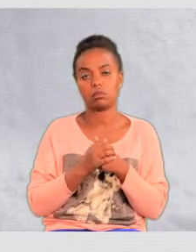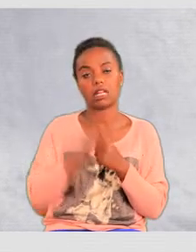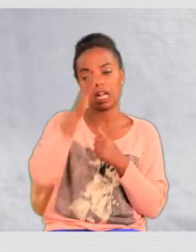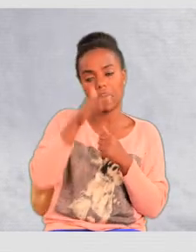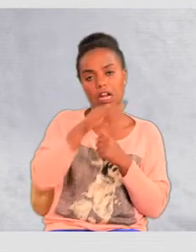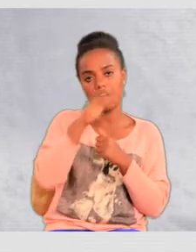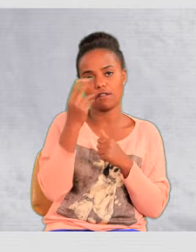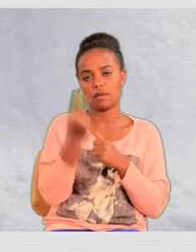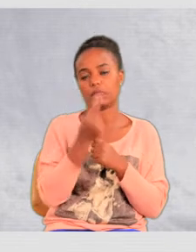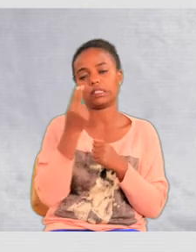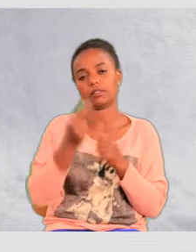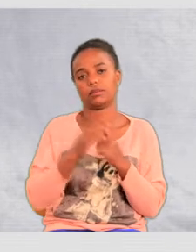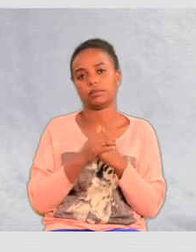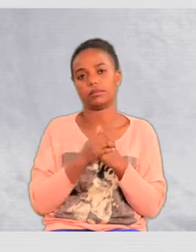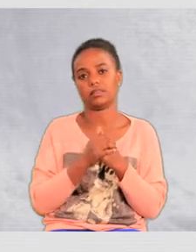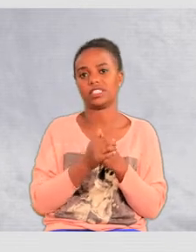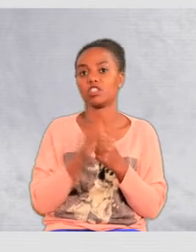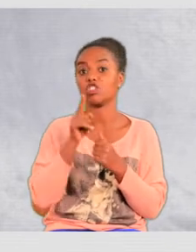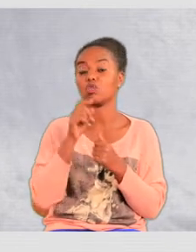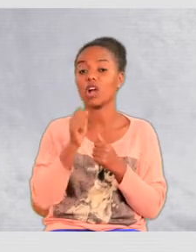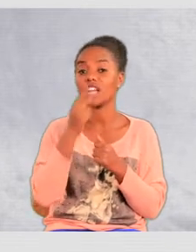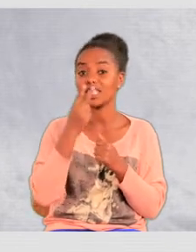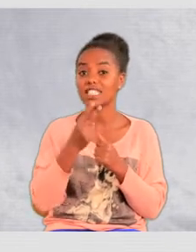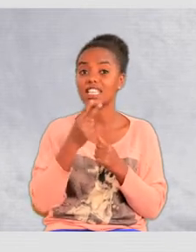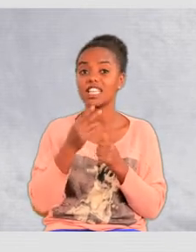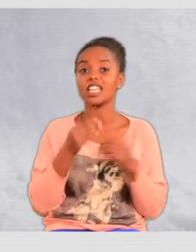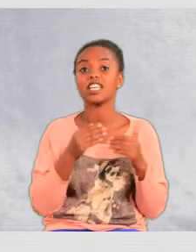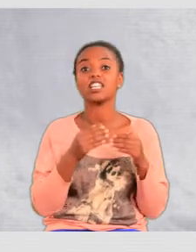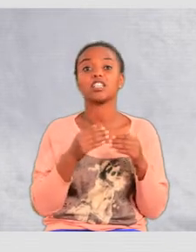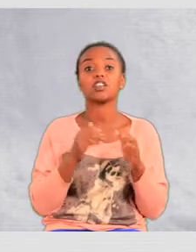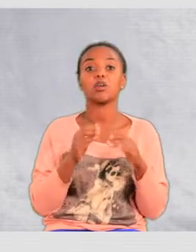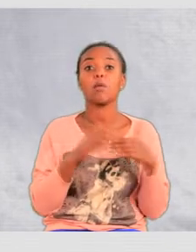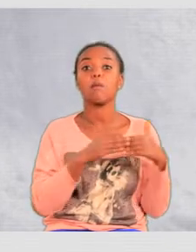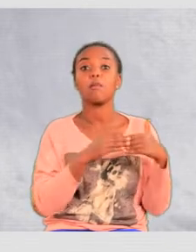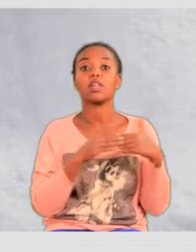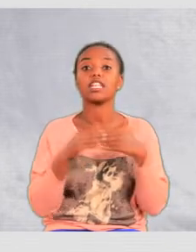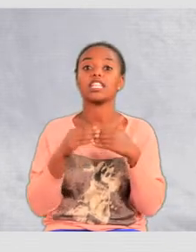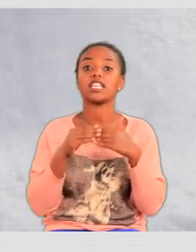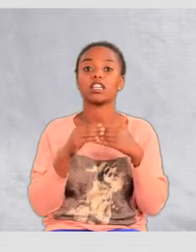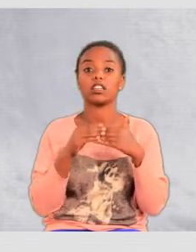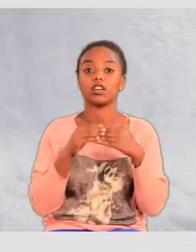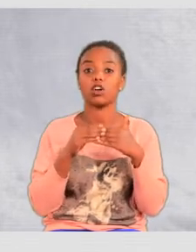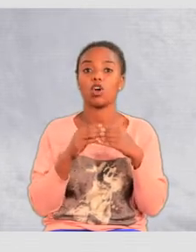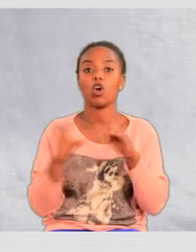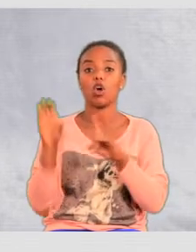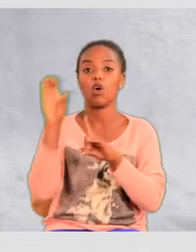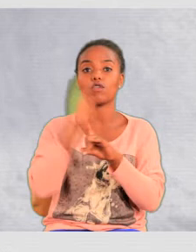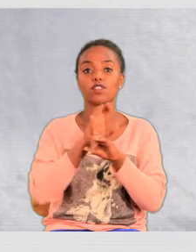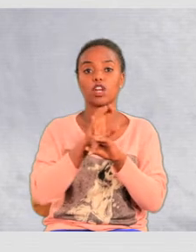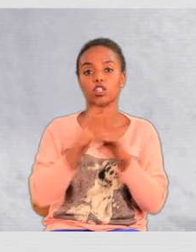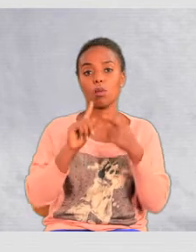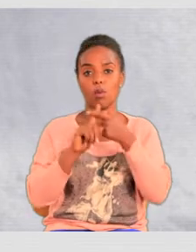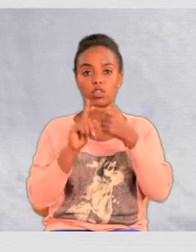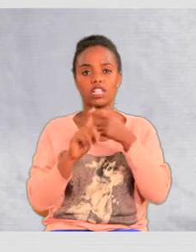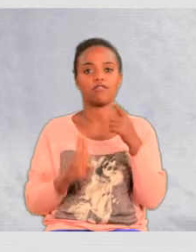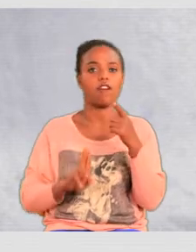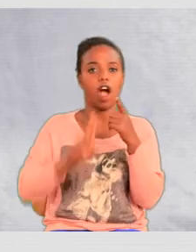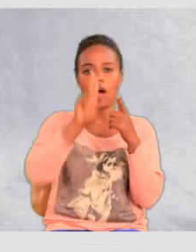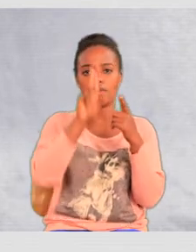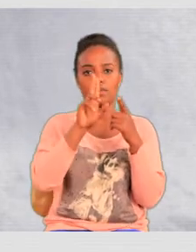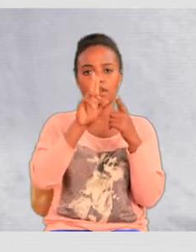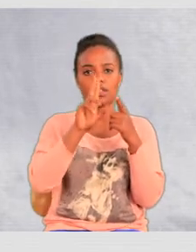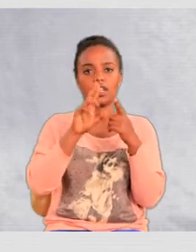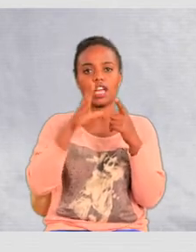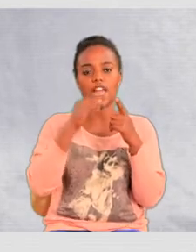graph. As you can see, its leading coefficient is positive. It opens up. And let's check whether it